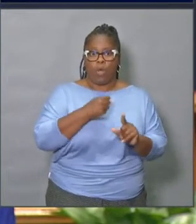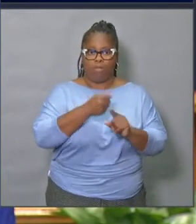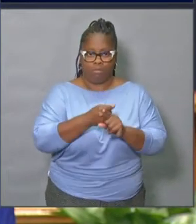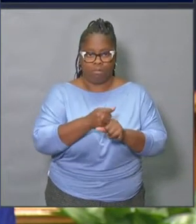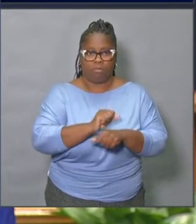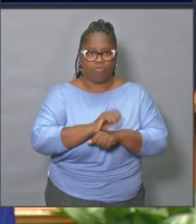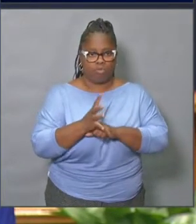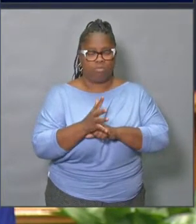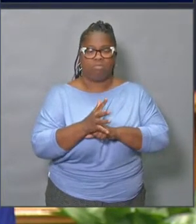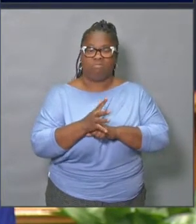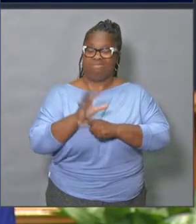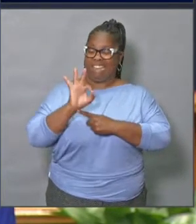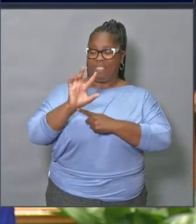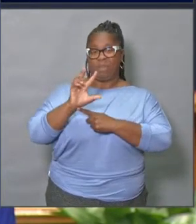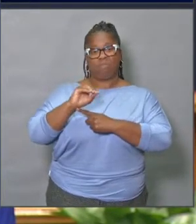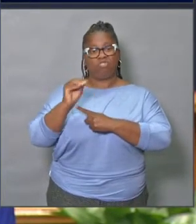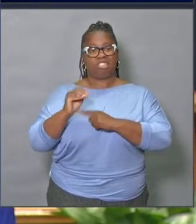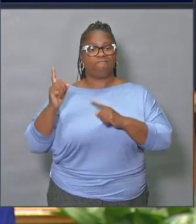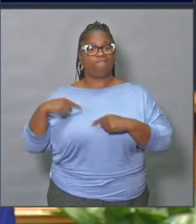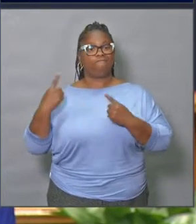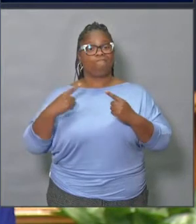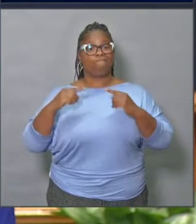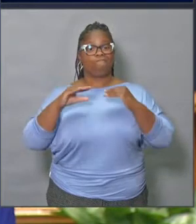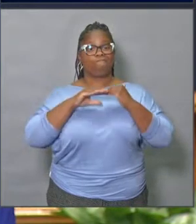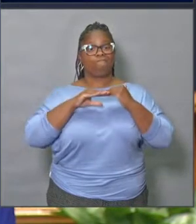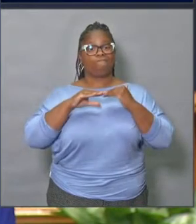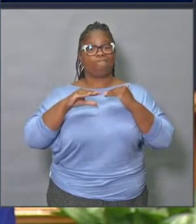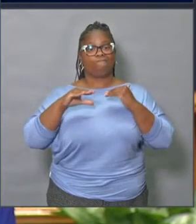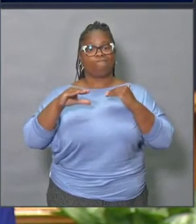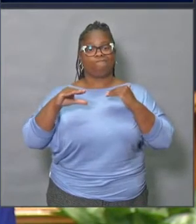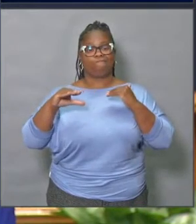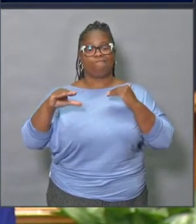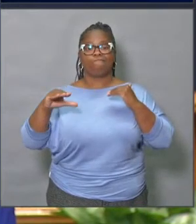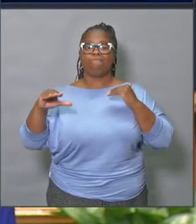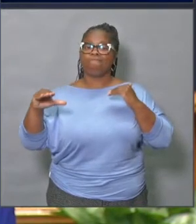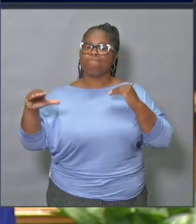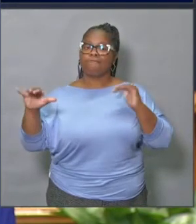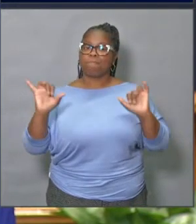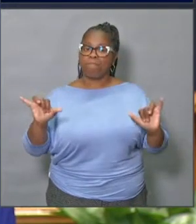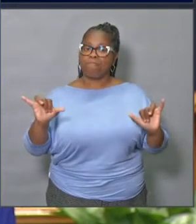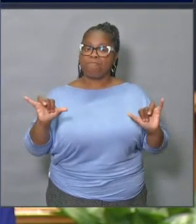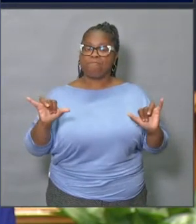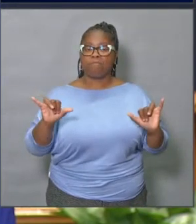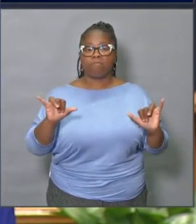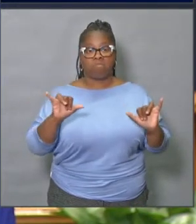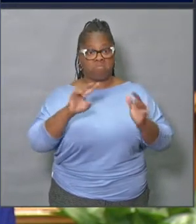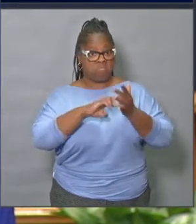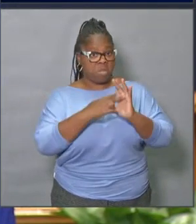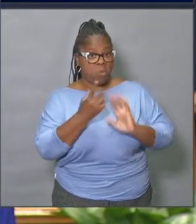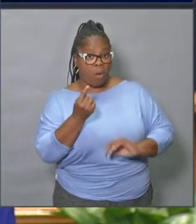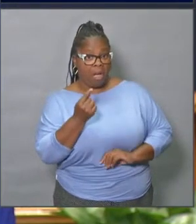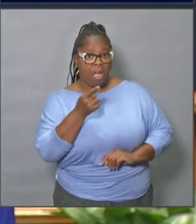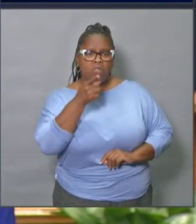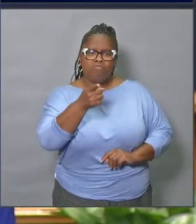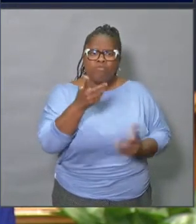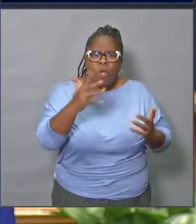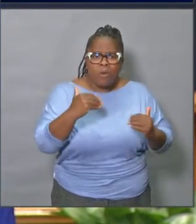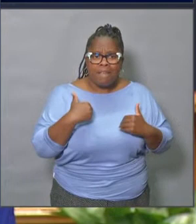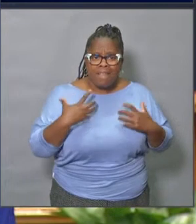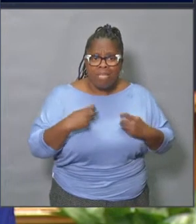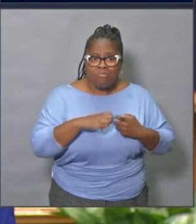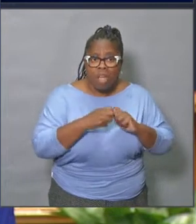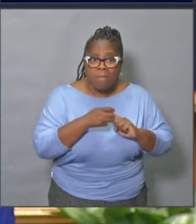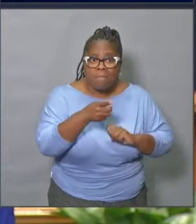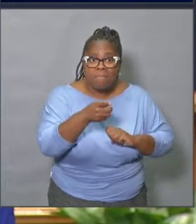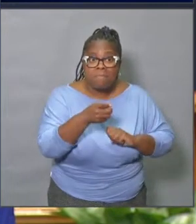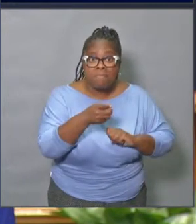stayed fairly consistent throughout the pandemic. If you're an older person or you're a person with underlying health